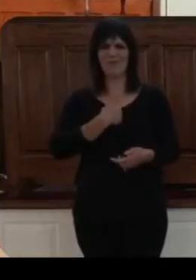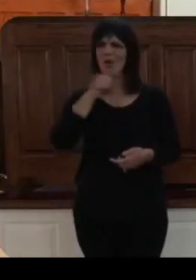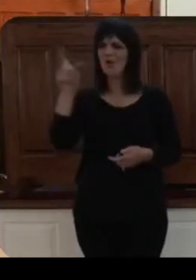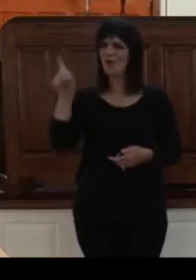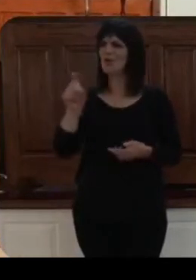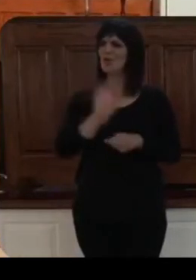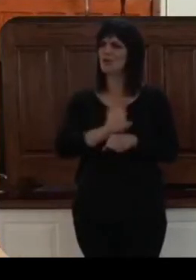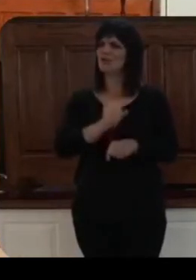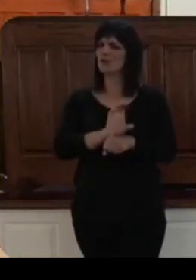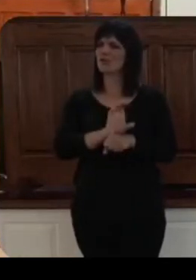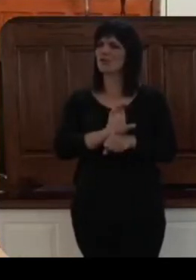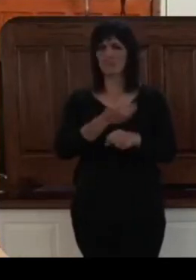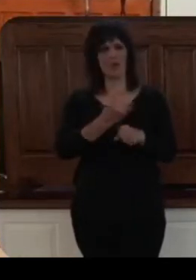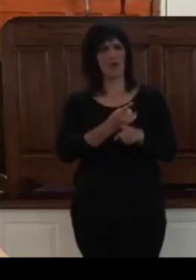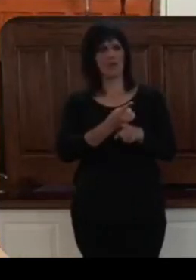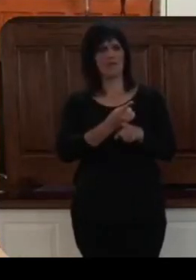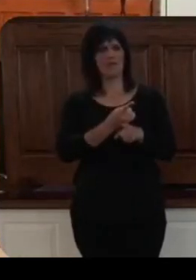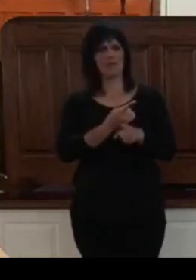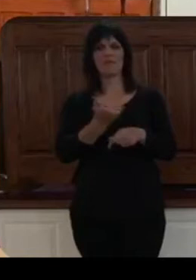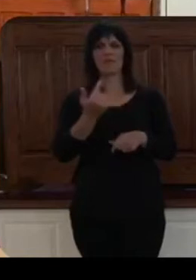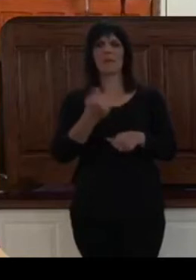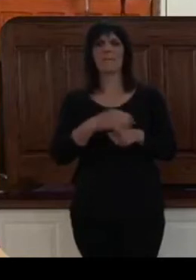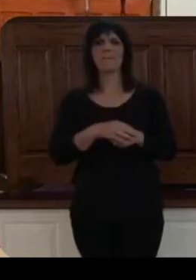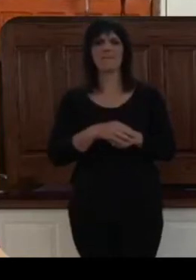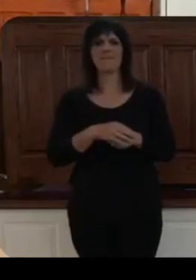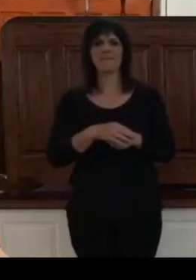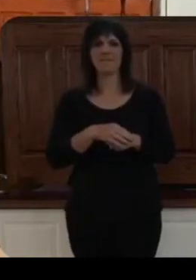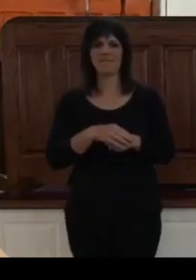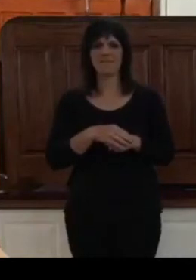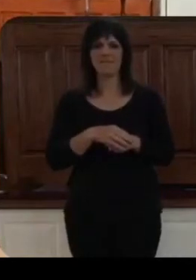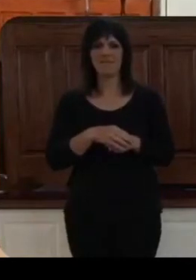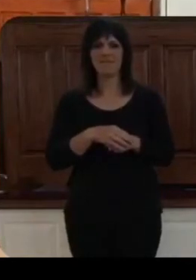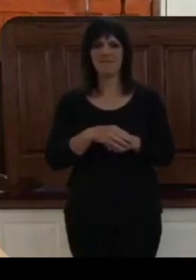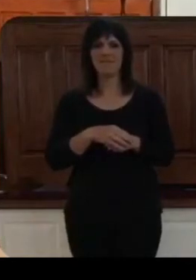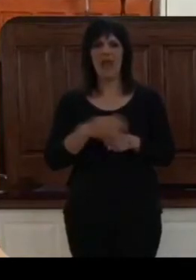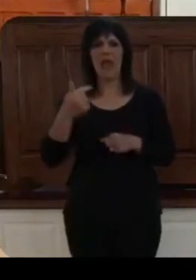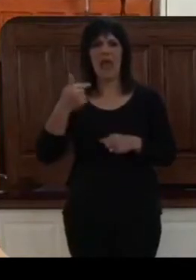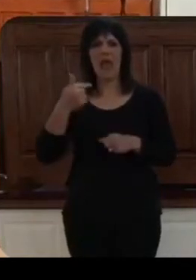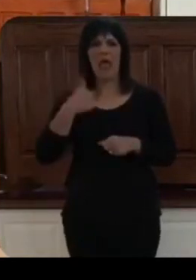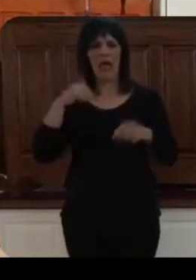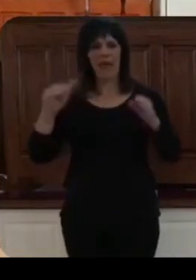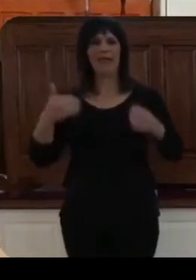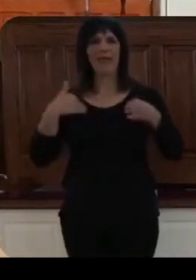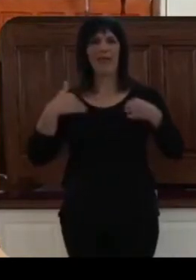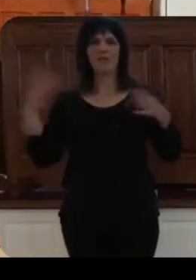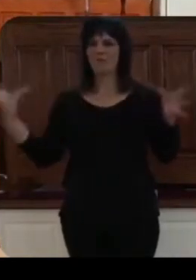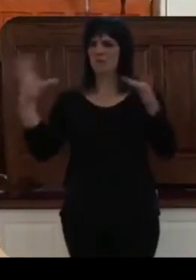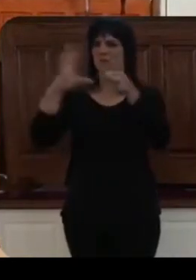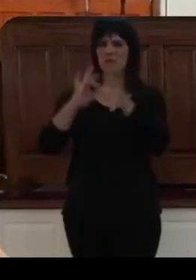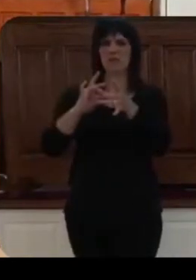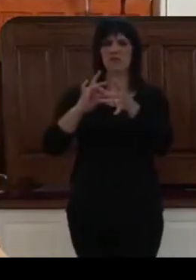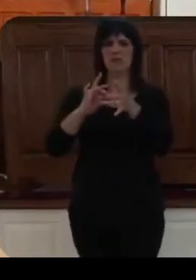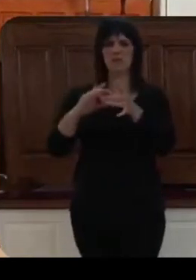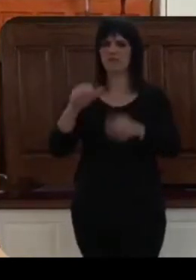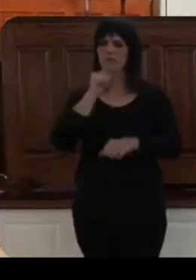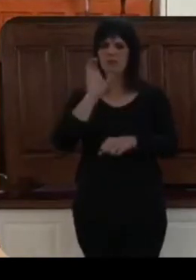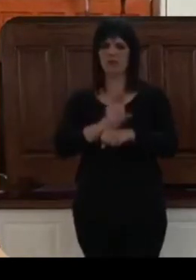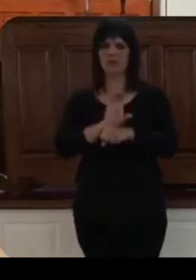I could do that, right? I can, you know, when you stop and think about it, I can have my relationship with Jesus Christ without church, right?